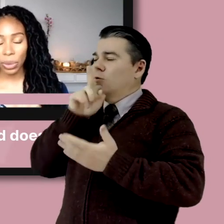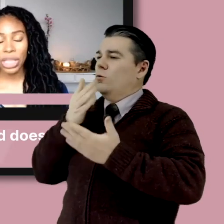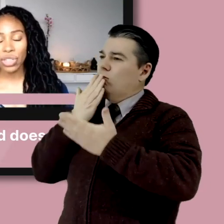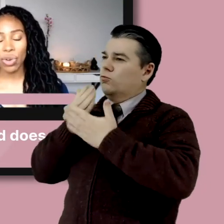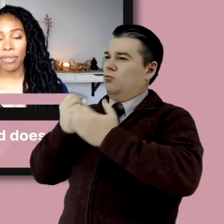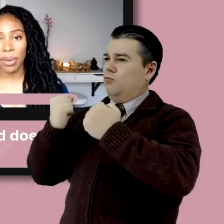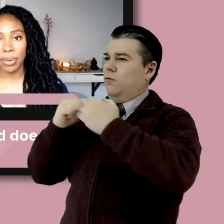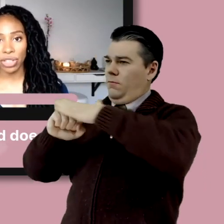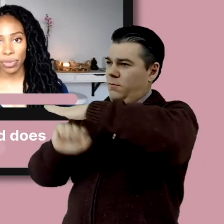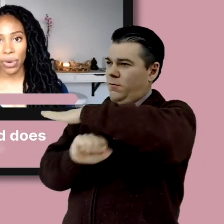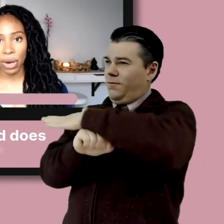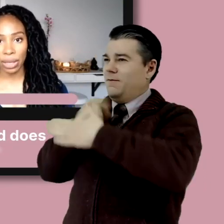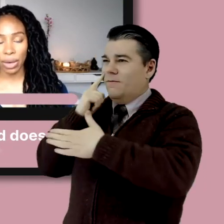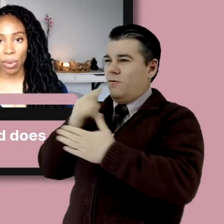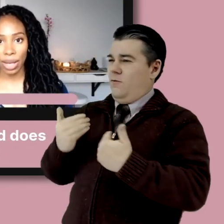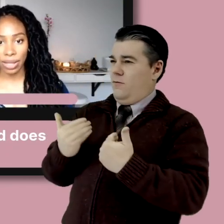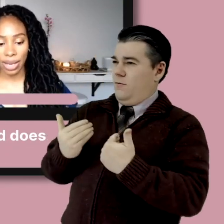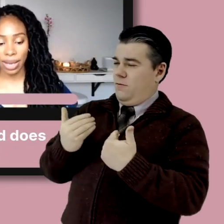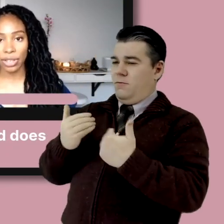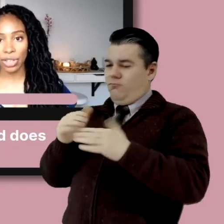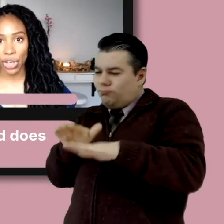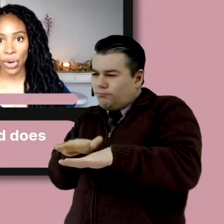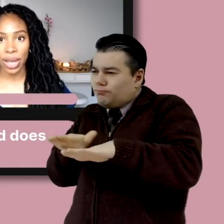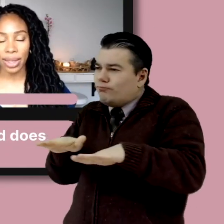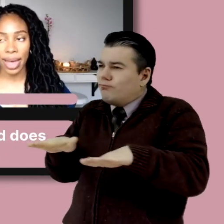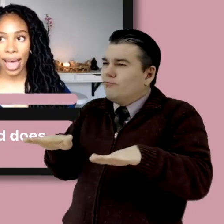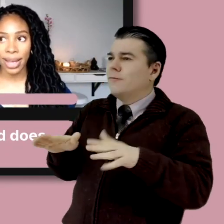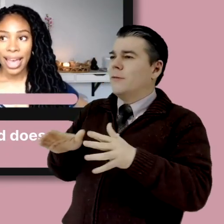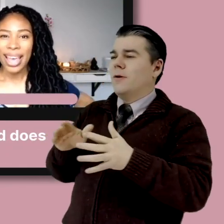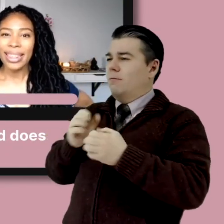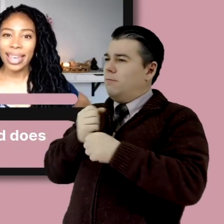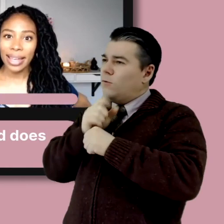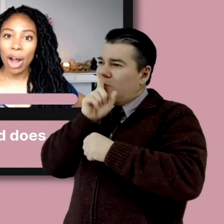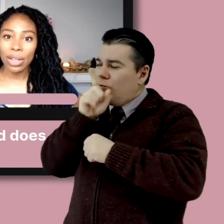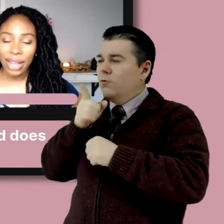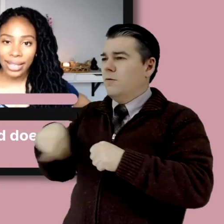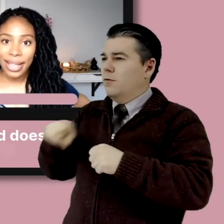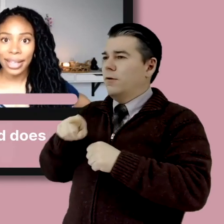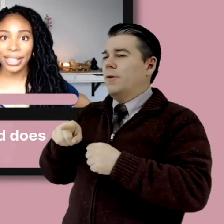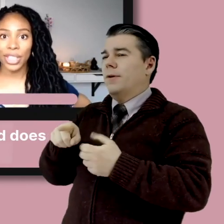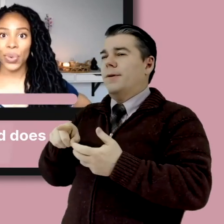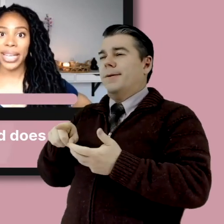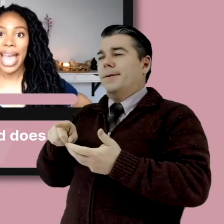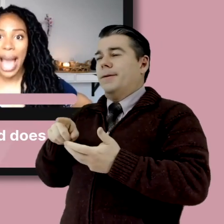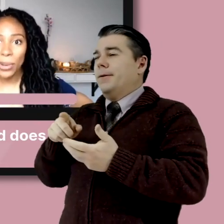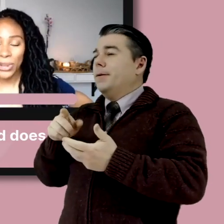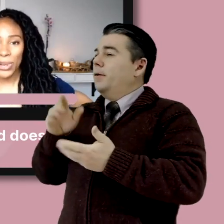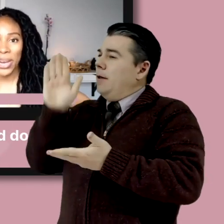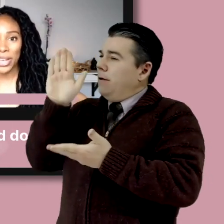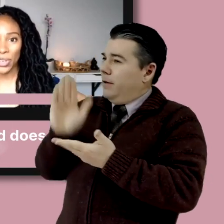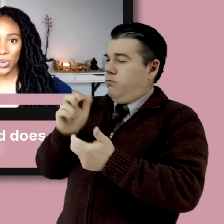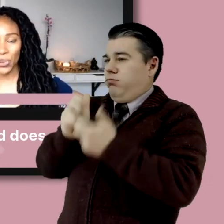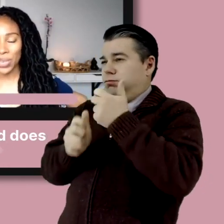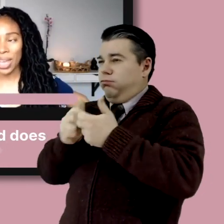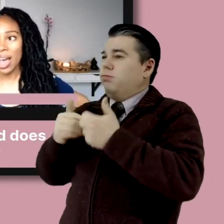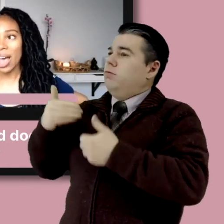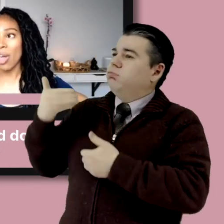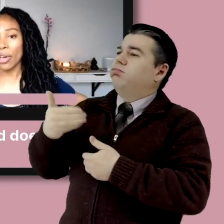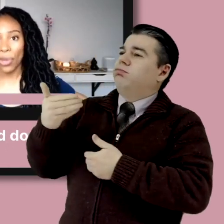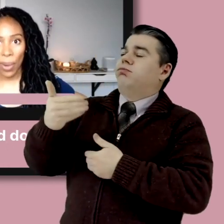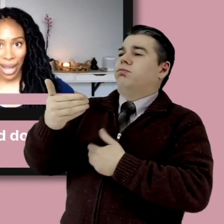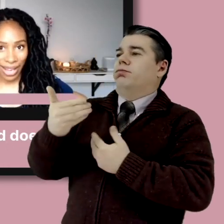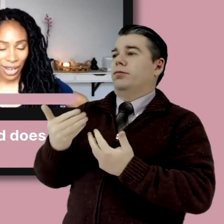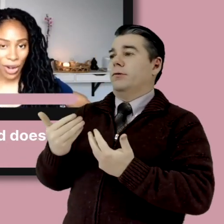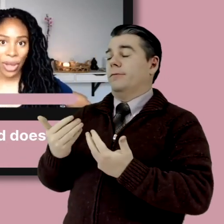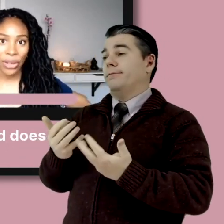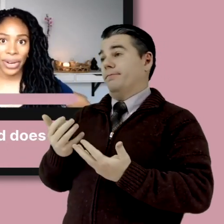this really strong foundation for our little ones, and ensuring that they are less likely to encounter issues along